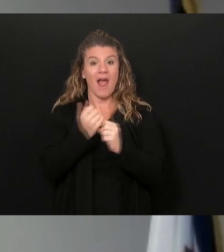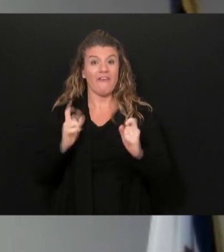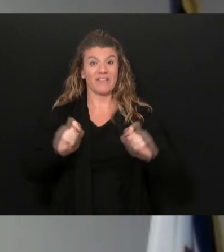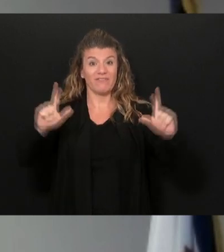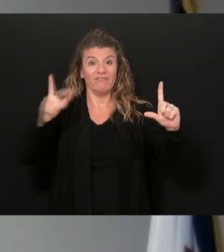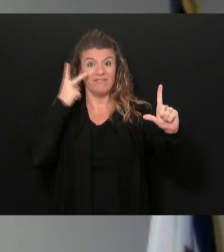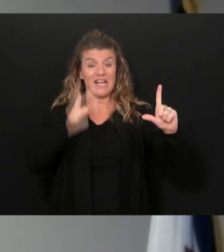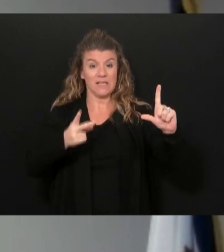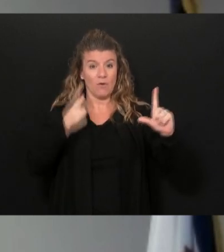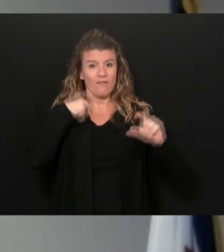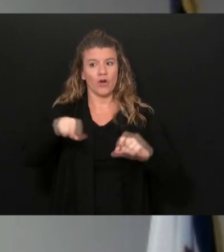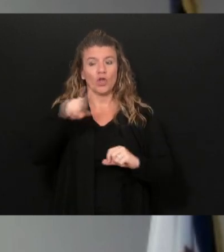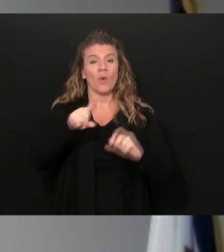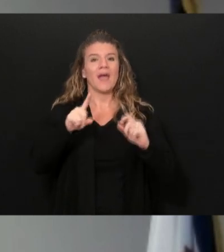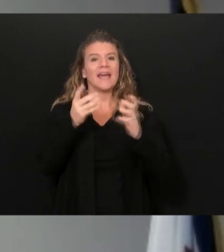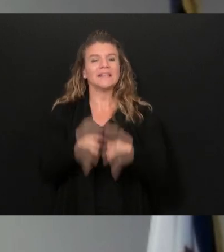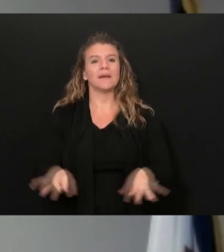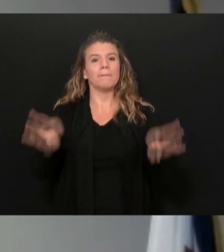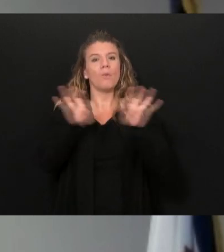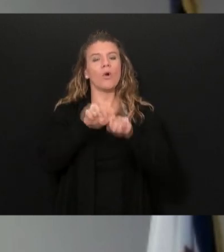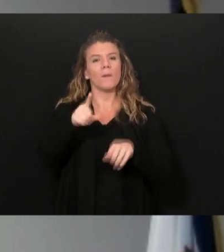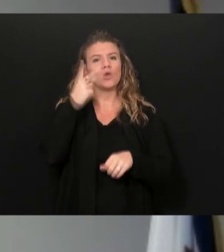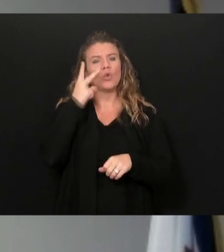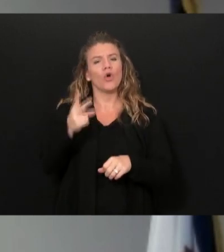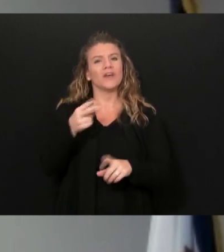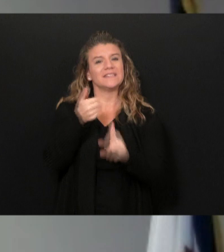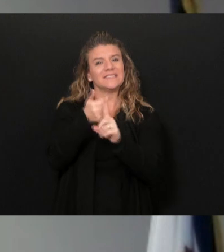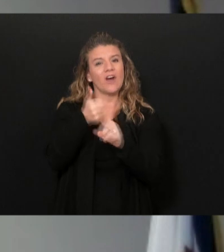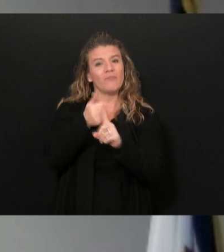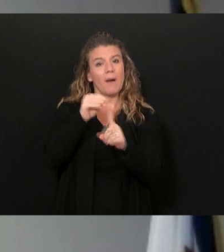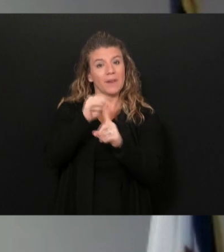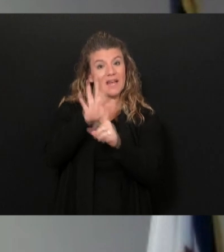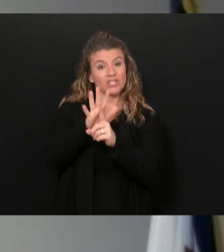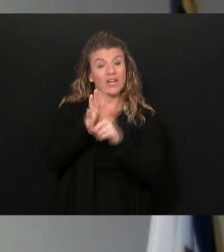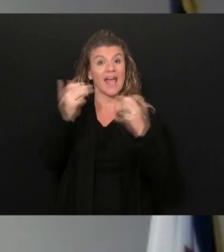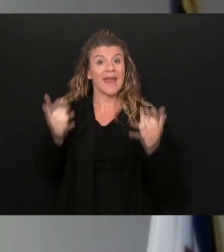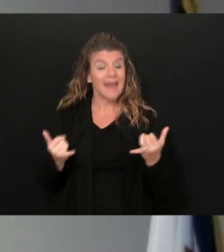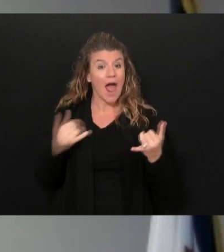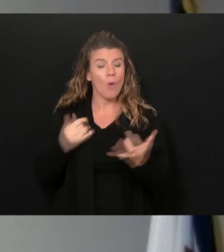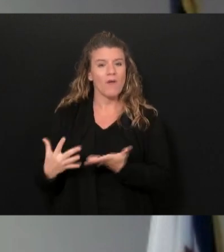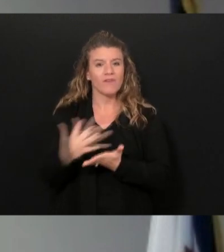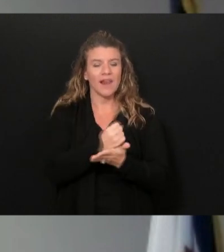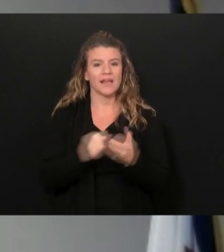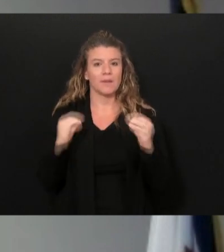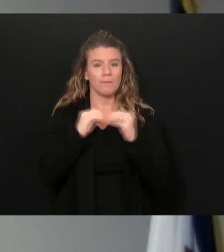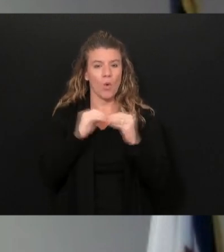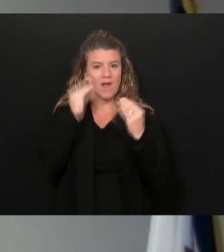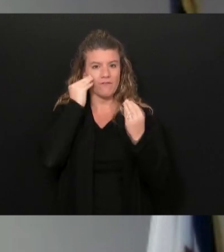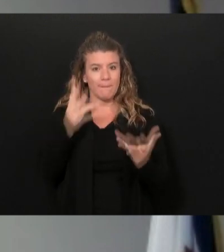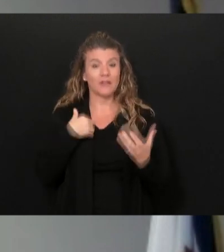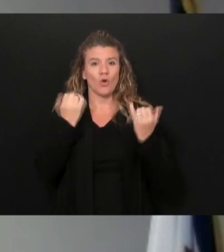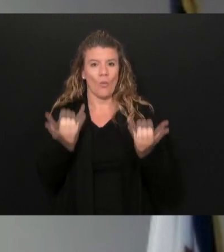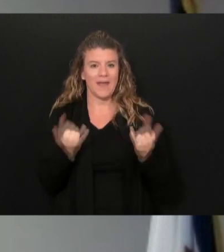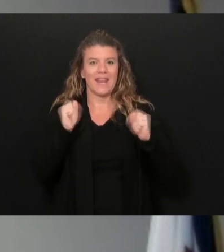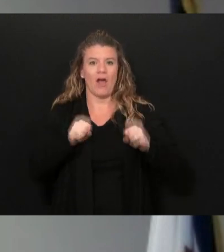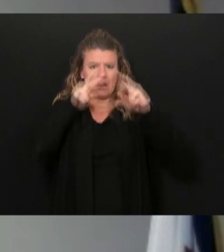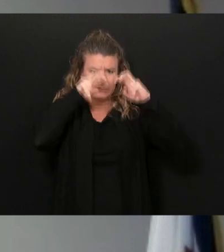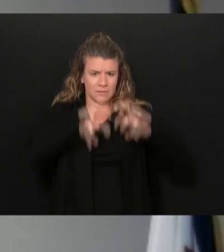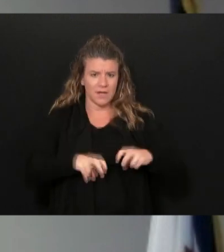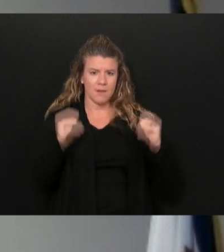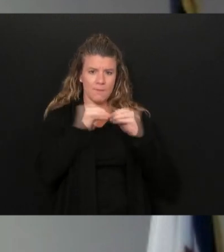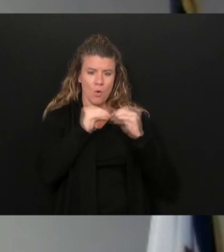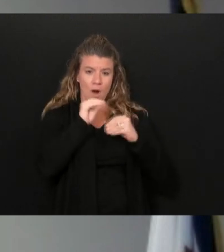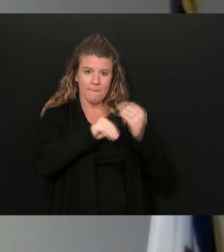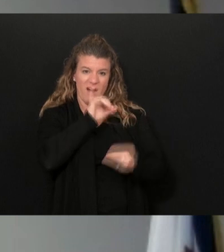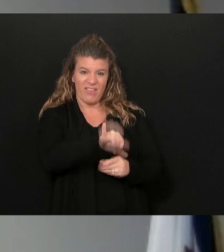important with this pandemic that we look at subpopulations, and now that we have more information and more data, that we have the ability to start to look at that and do that. So we